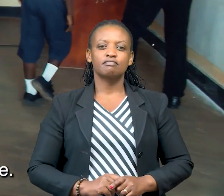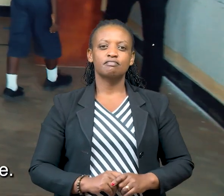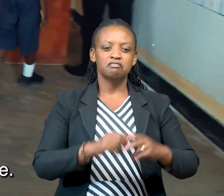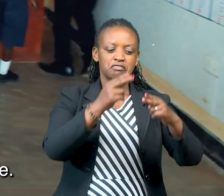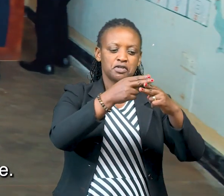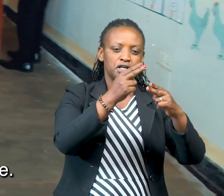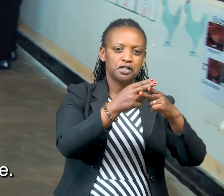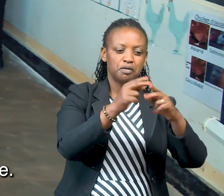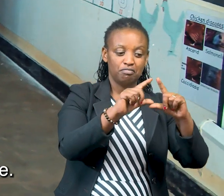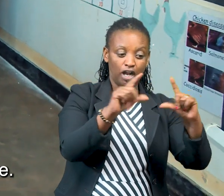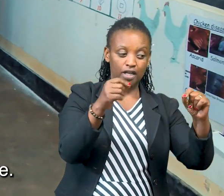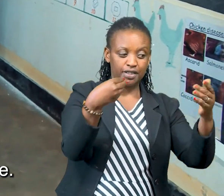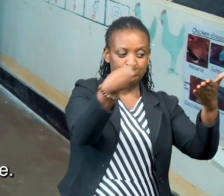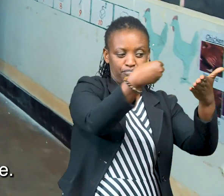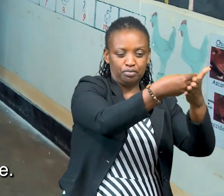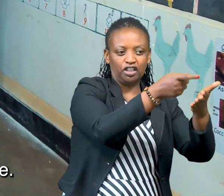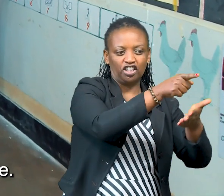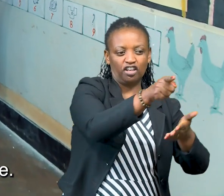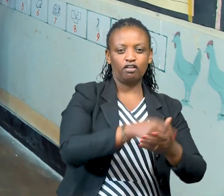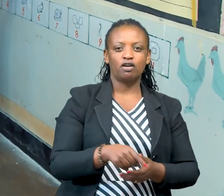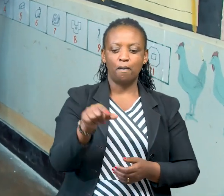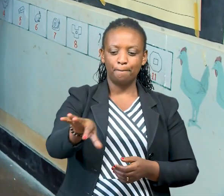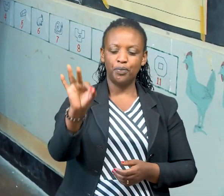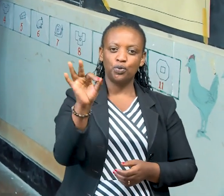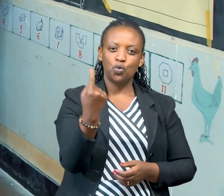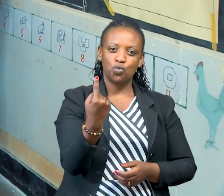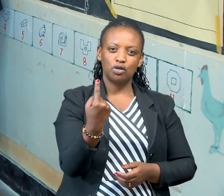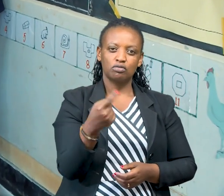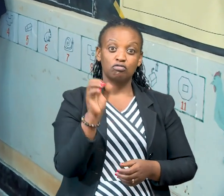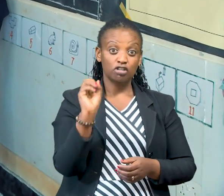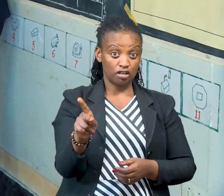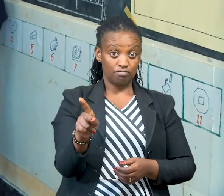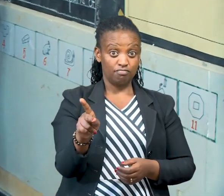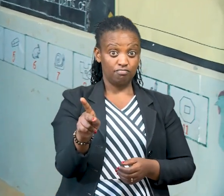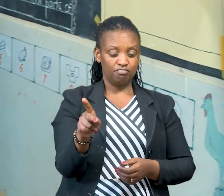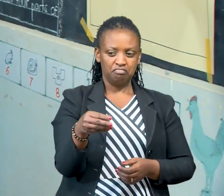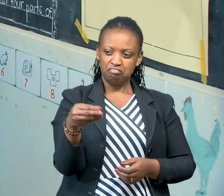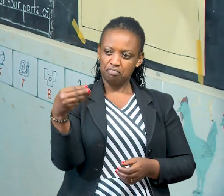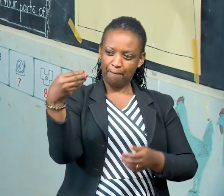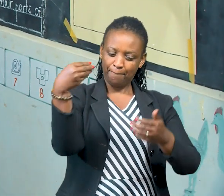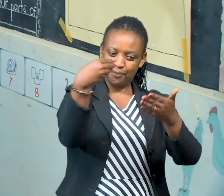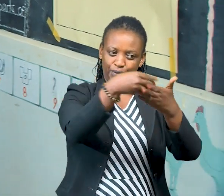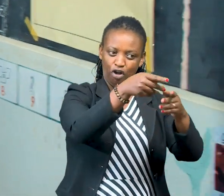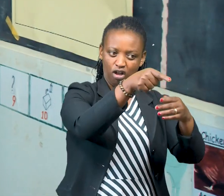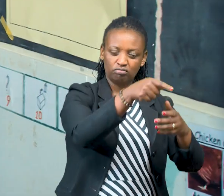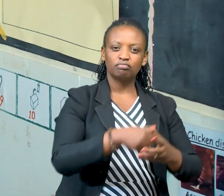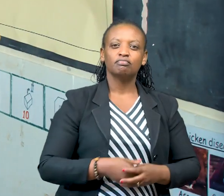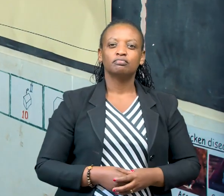Pick a name of a card and then you put it there. Pick one. Okay? Take it there.